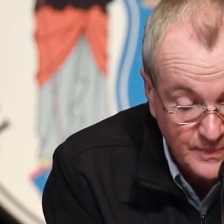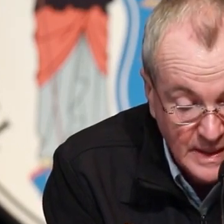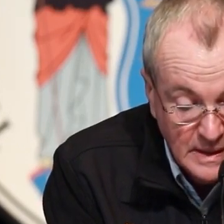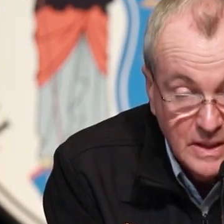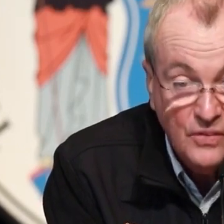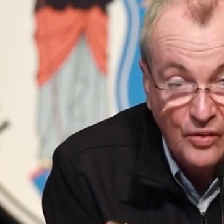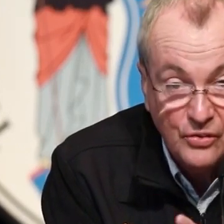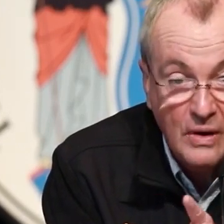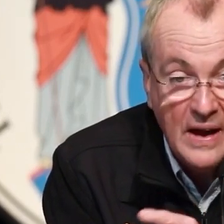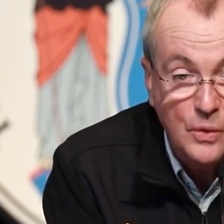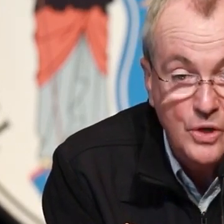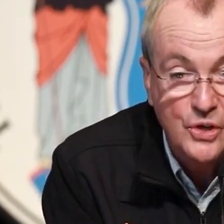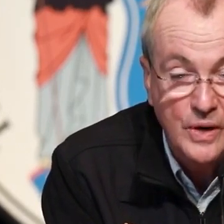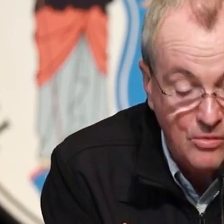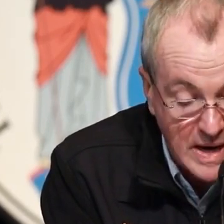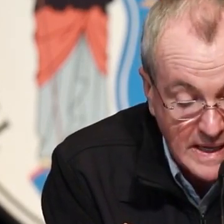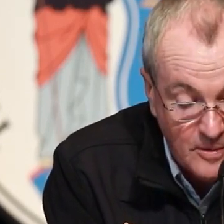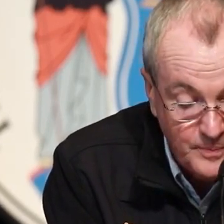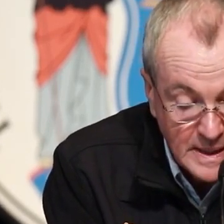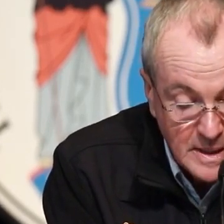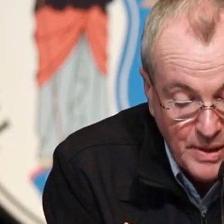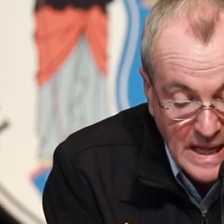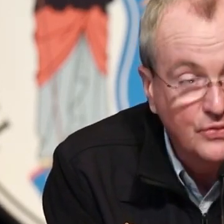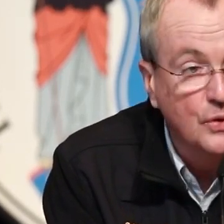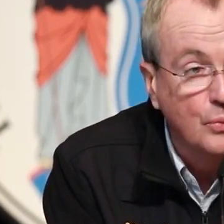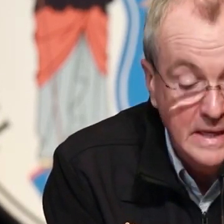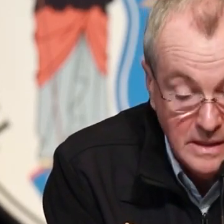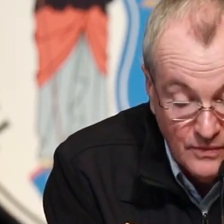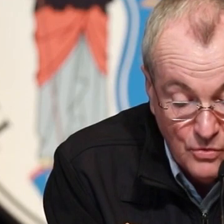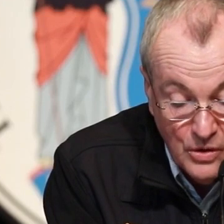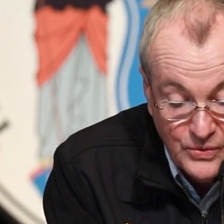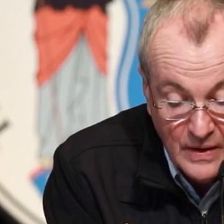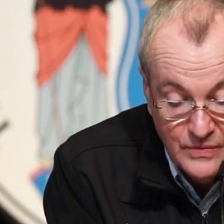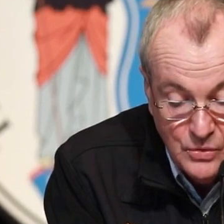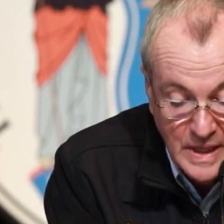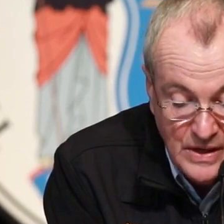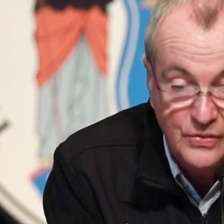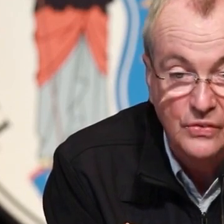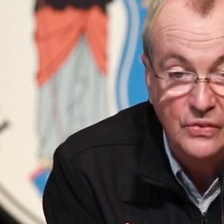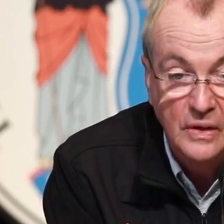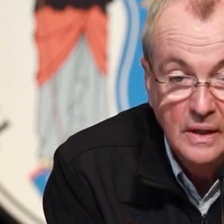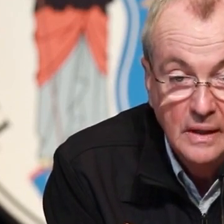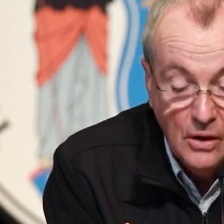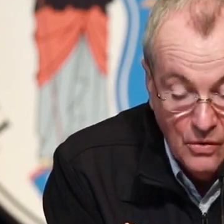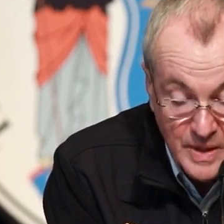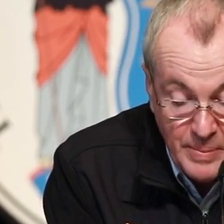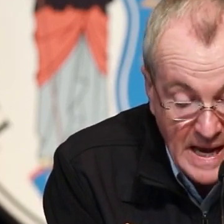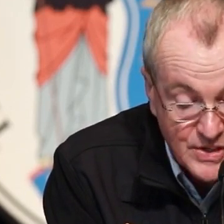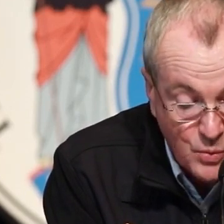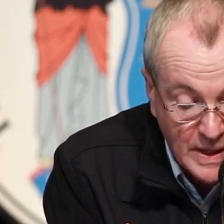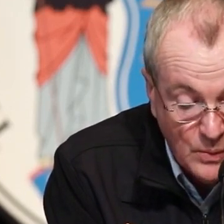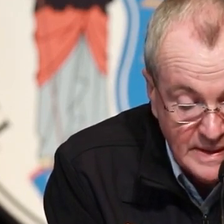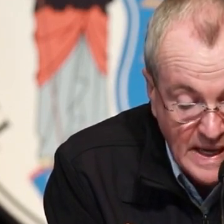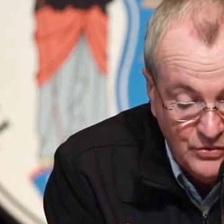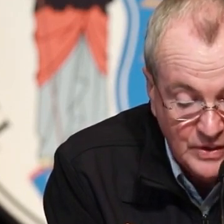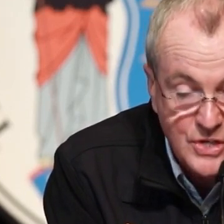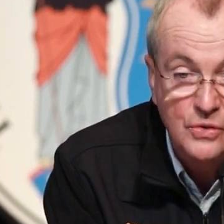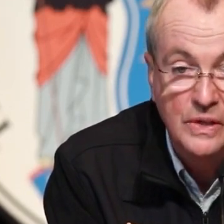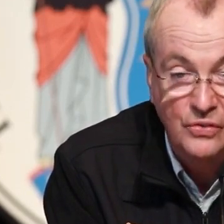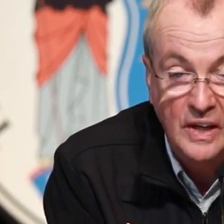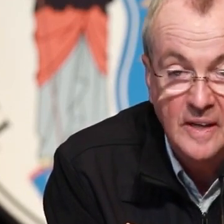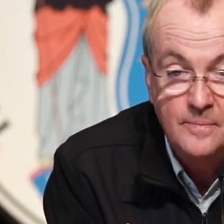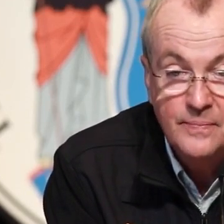context. The first graph that we're showing you right now plots the rate of growth of new cases over the past 21 days,